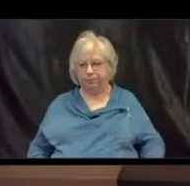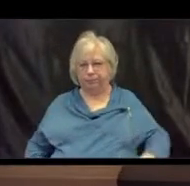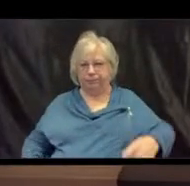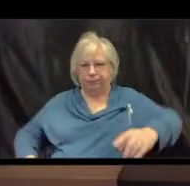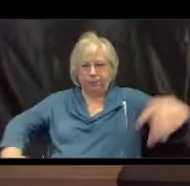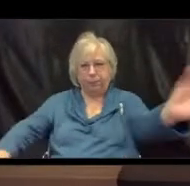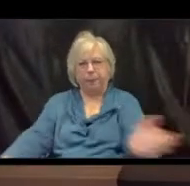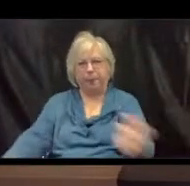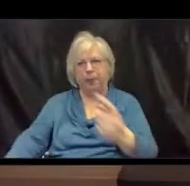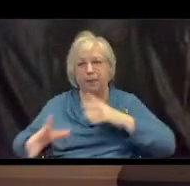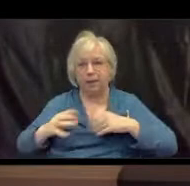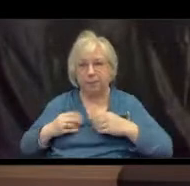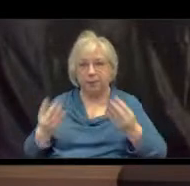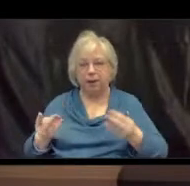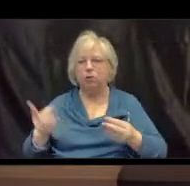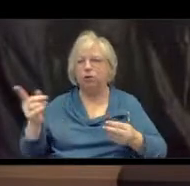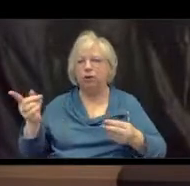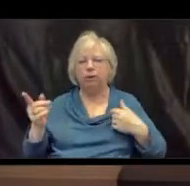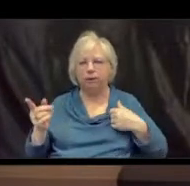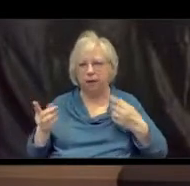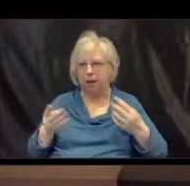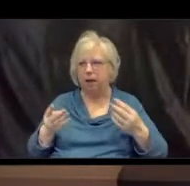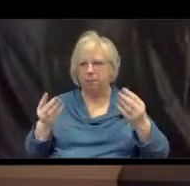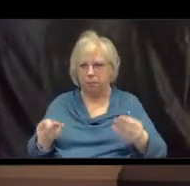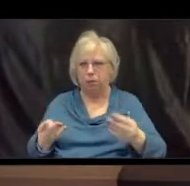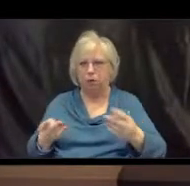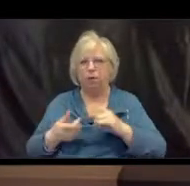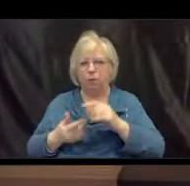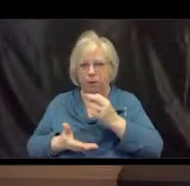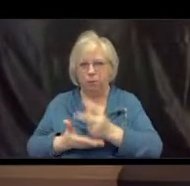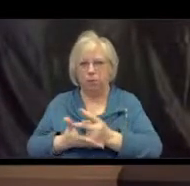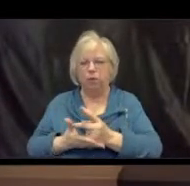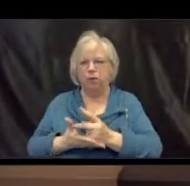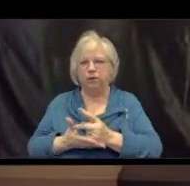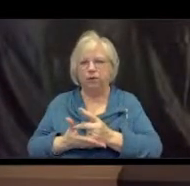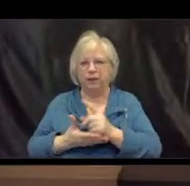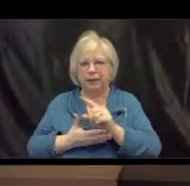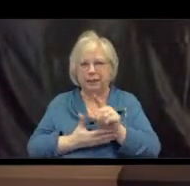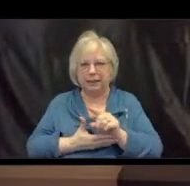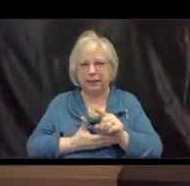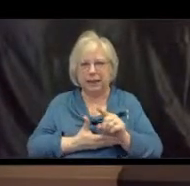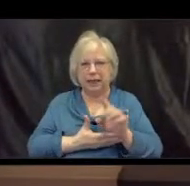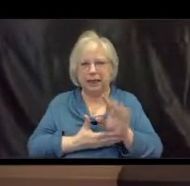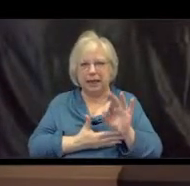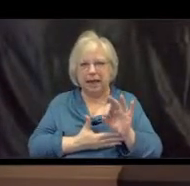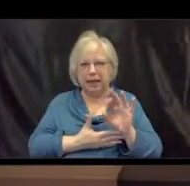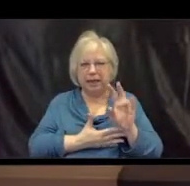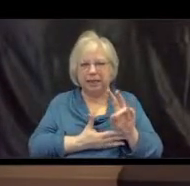I move that we approve the item Z